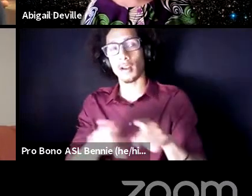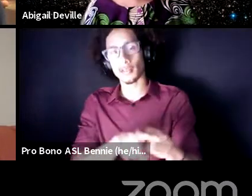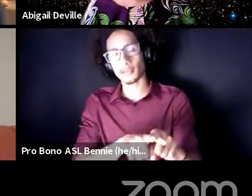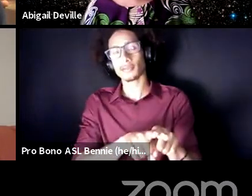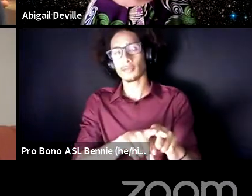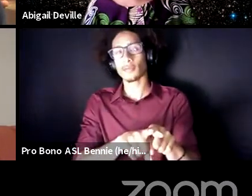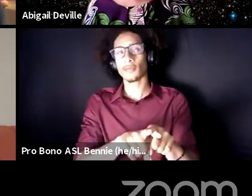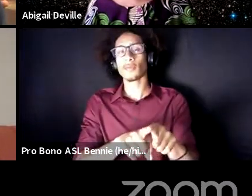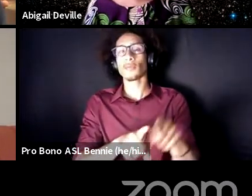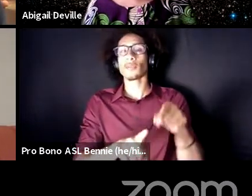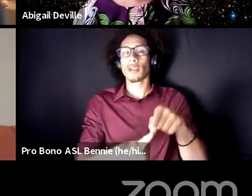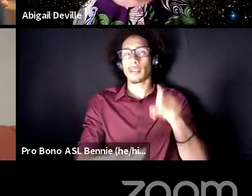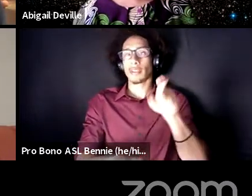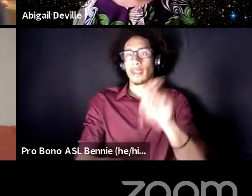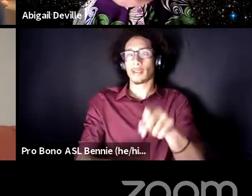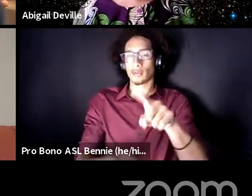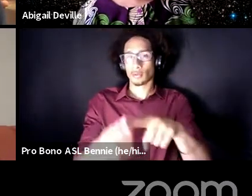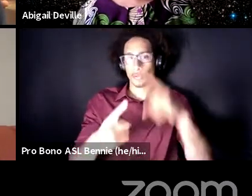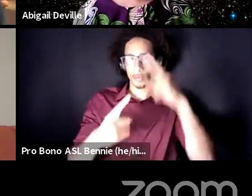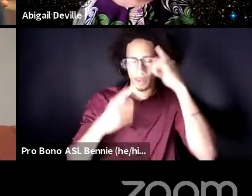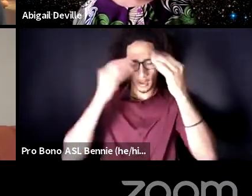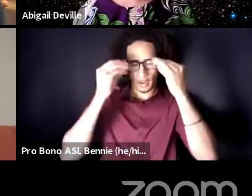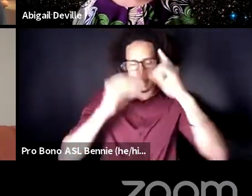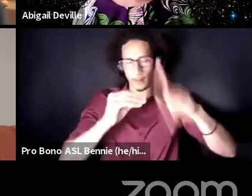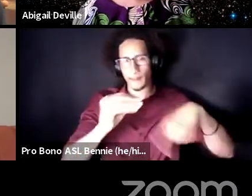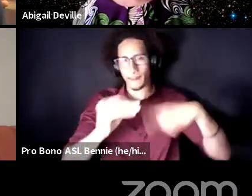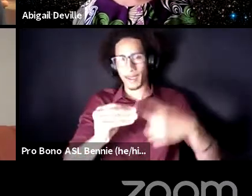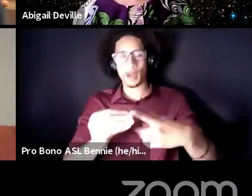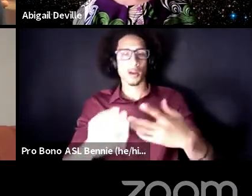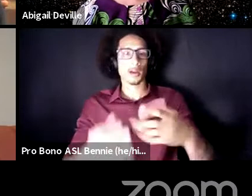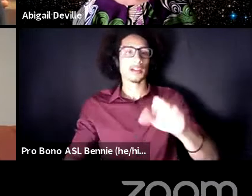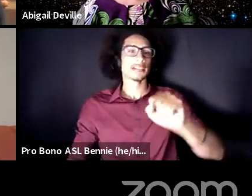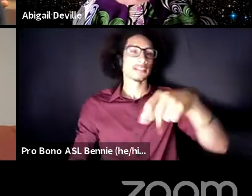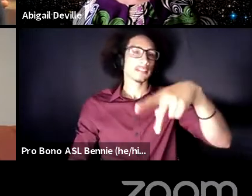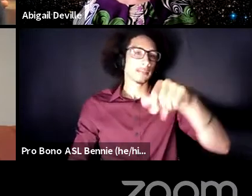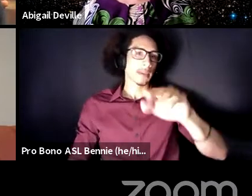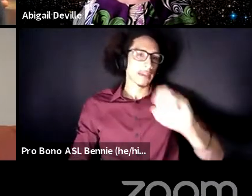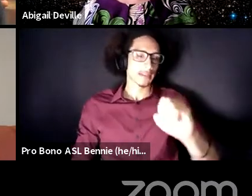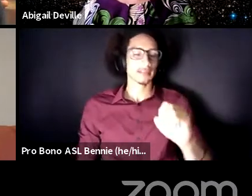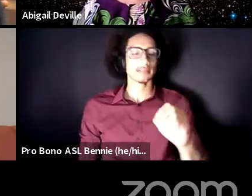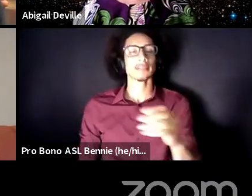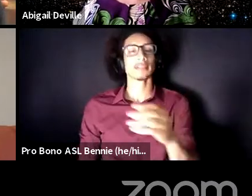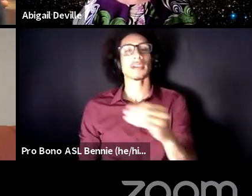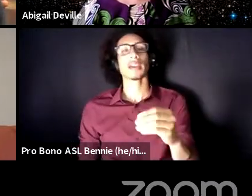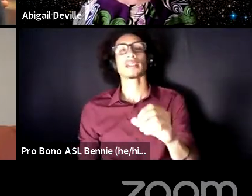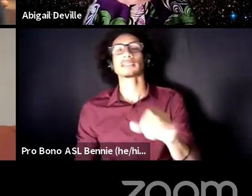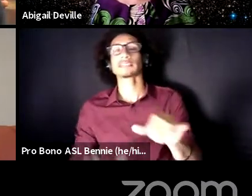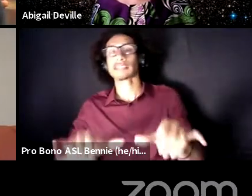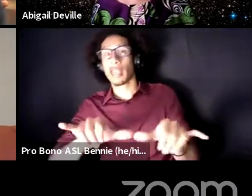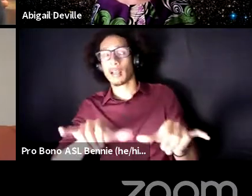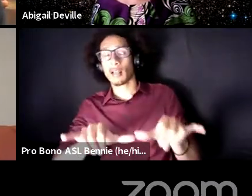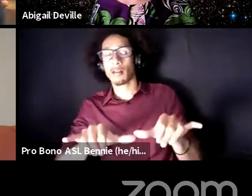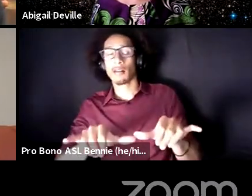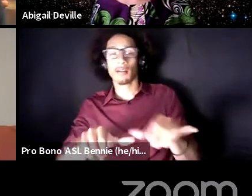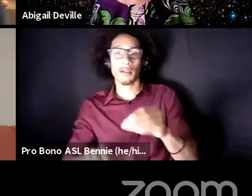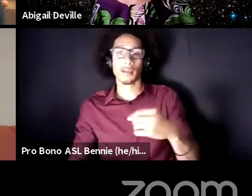scale in ways that I'd love for you to reflect on as you tell us about your